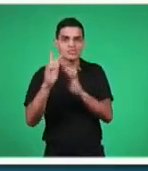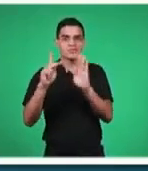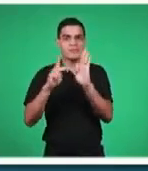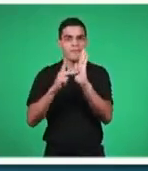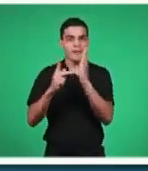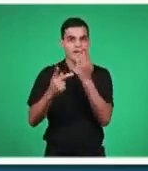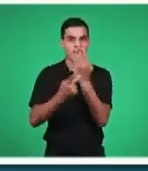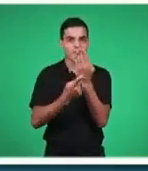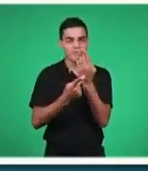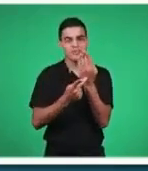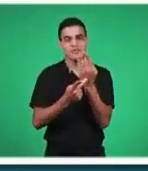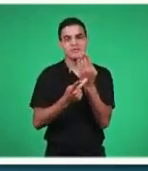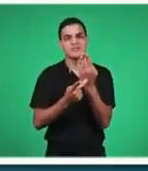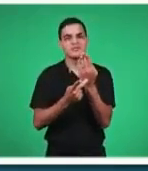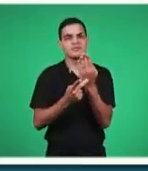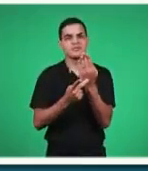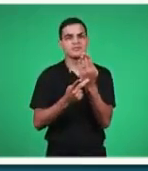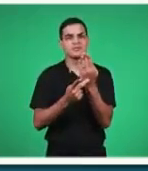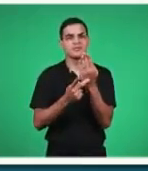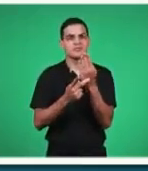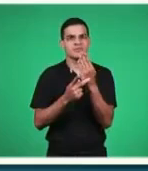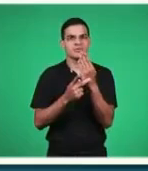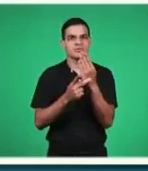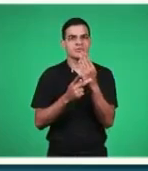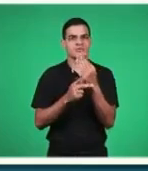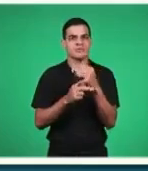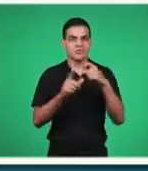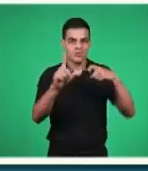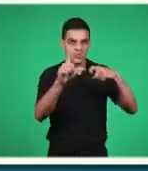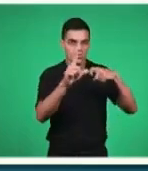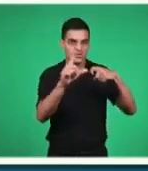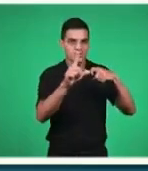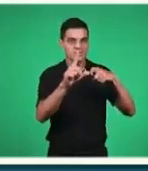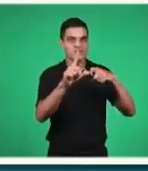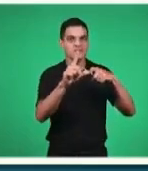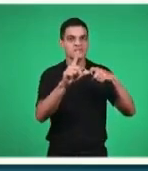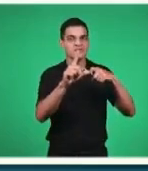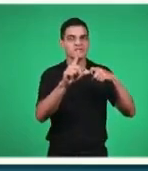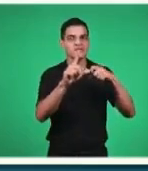the Lord Jesus. And